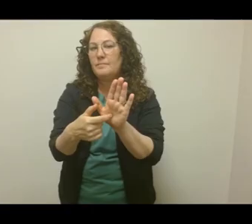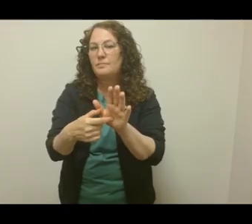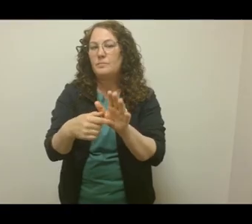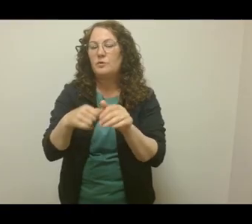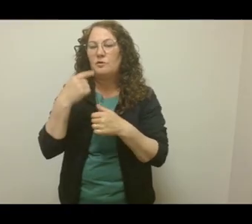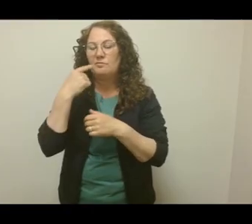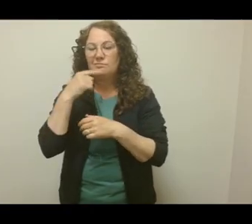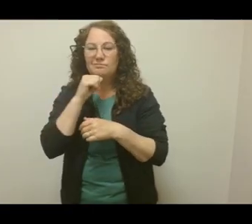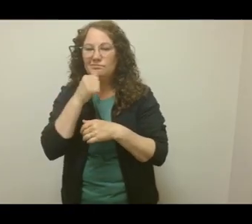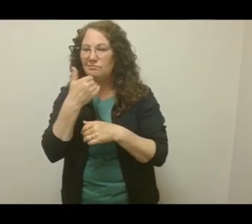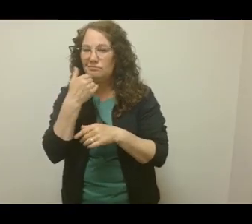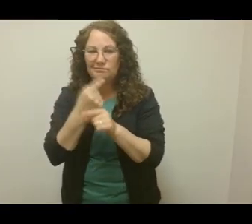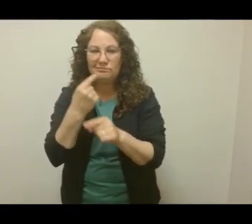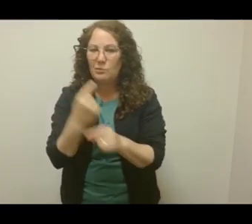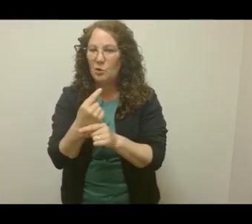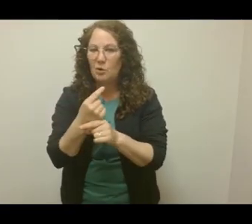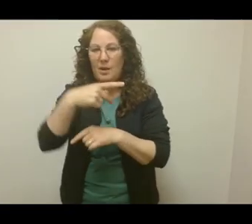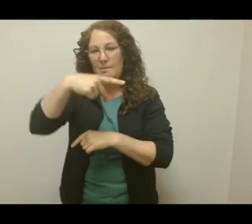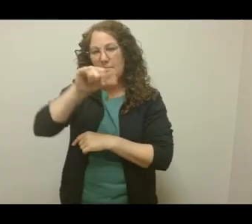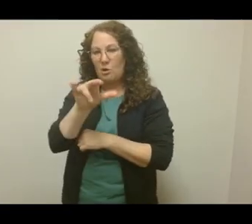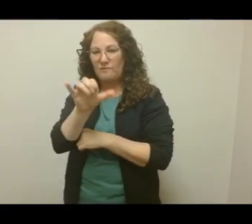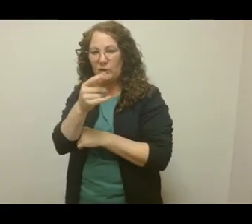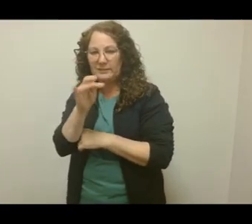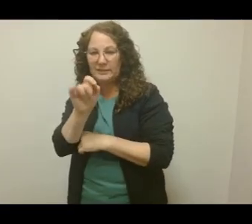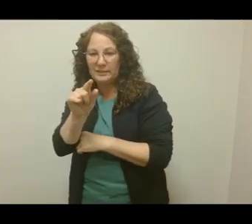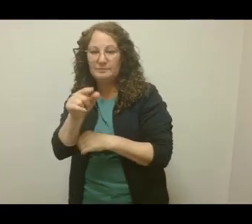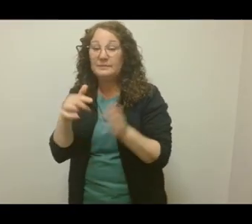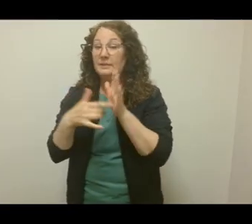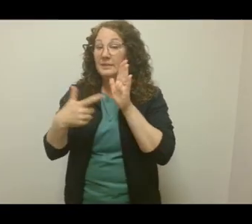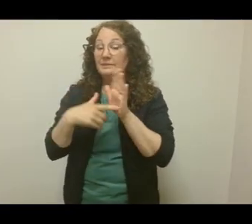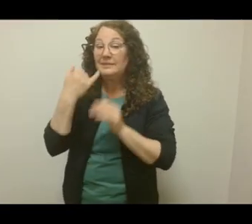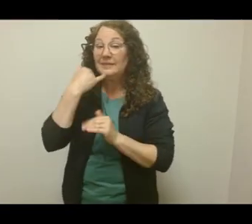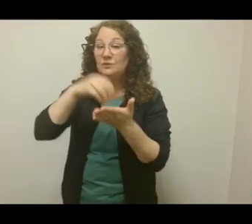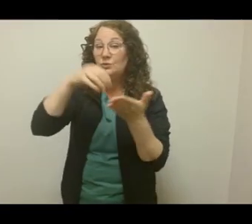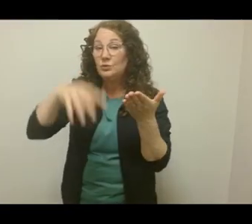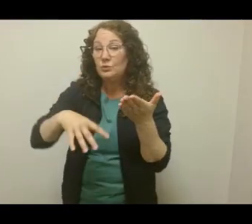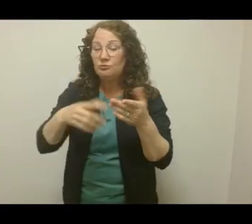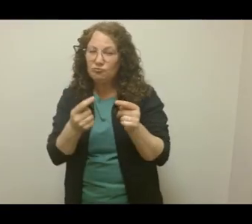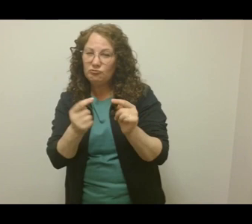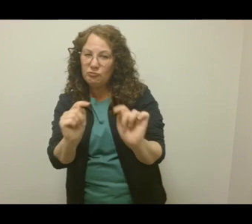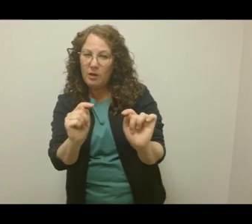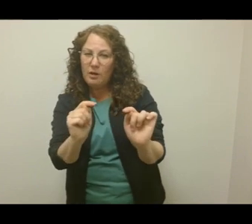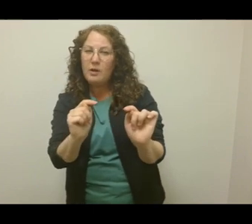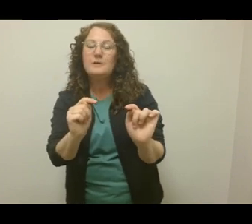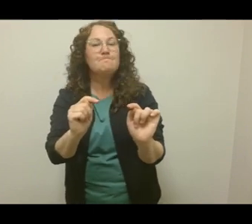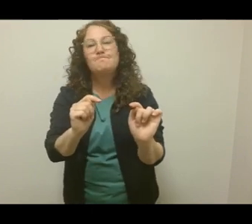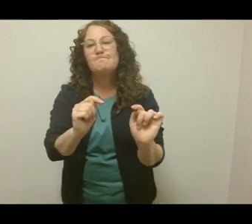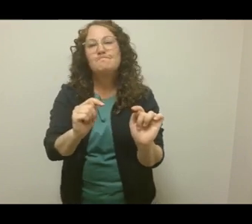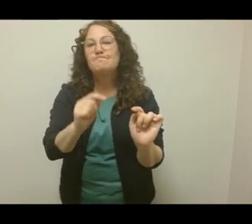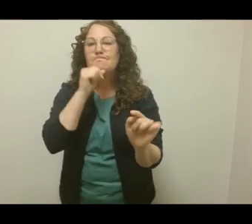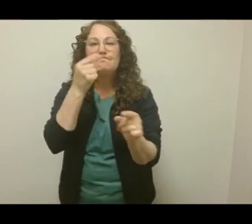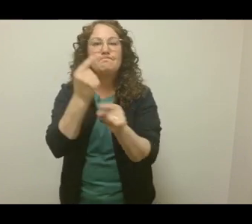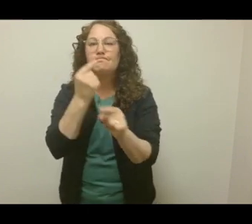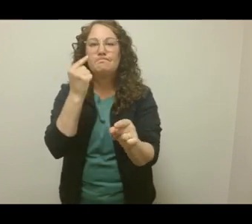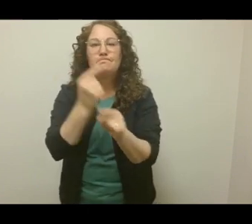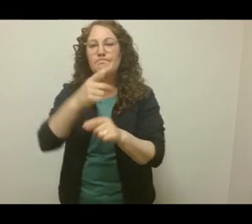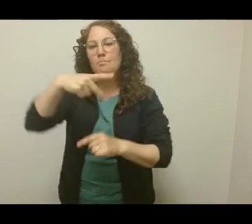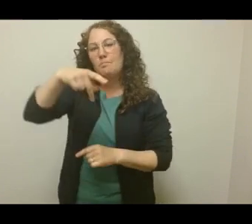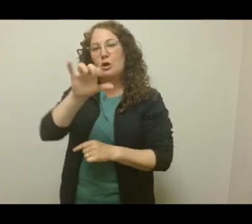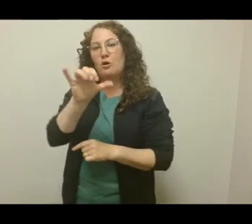So sometimes when students attempt to paraphrase information, they don't sufficiently paraphrase